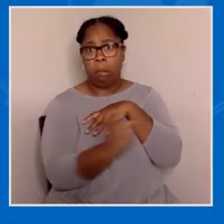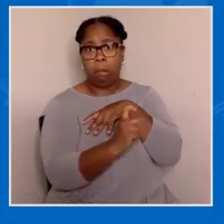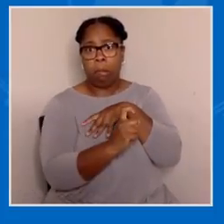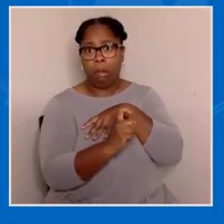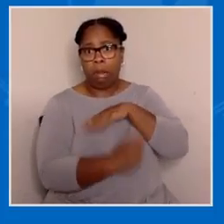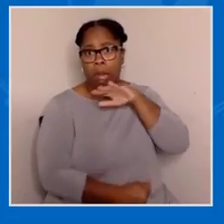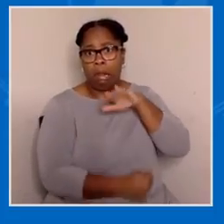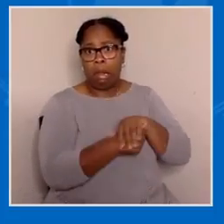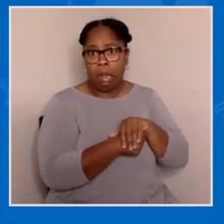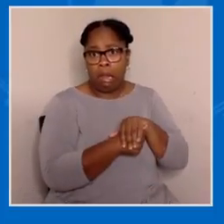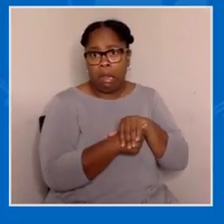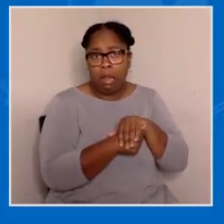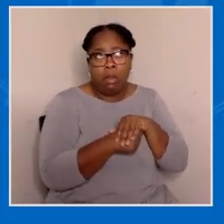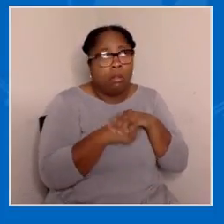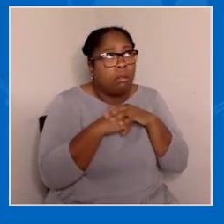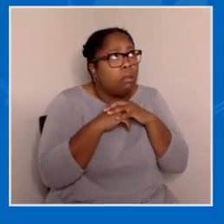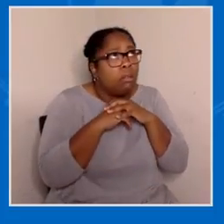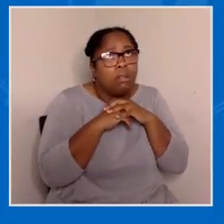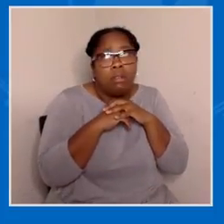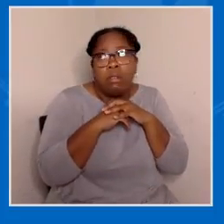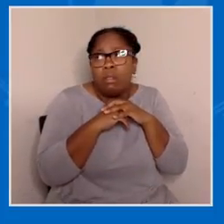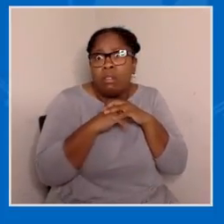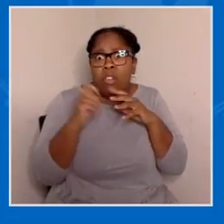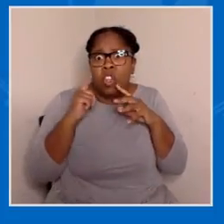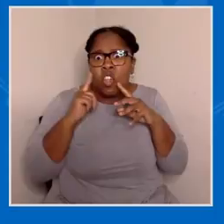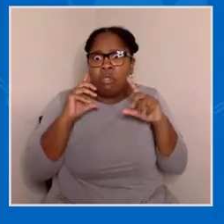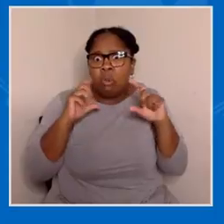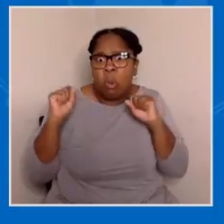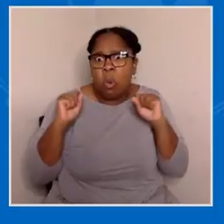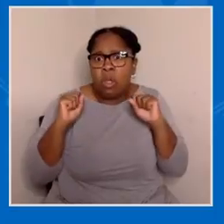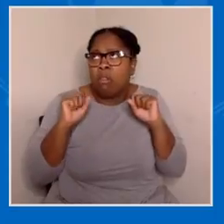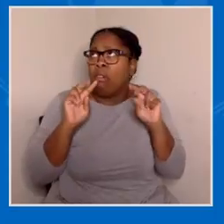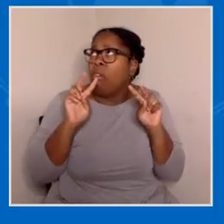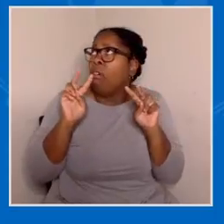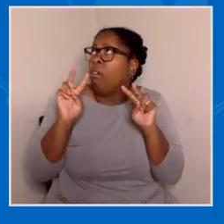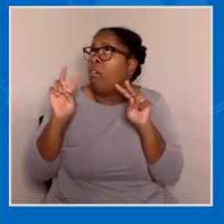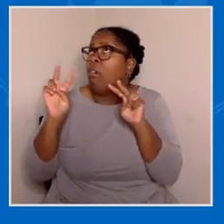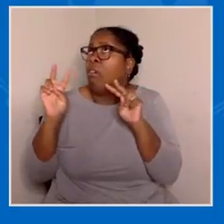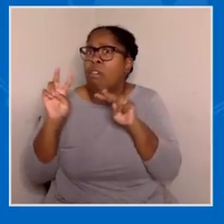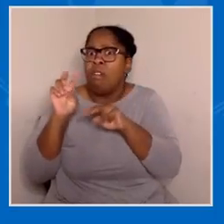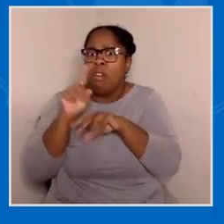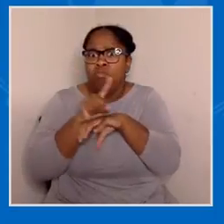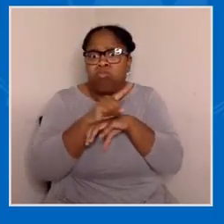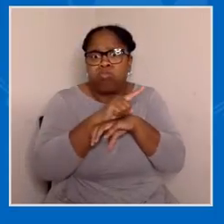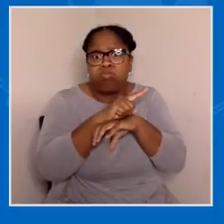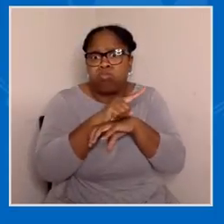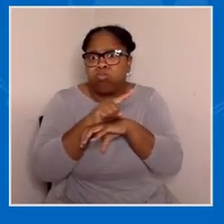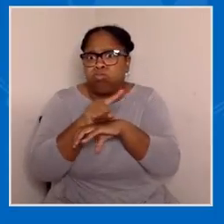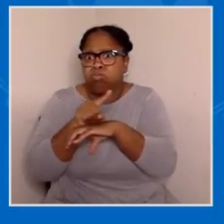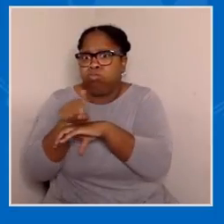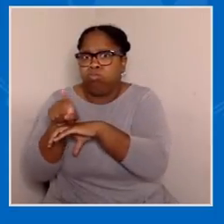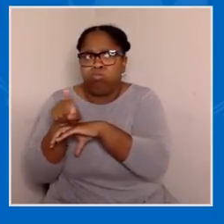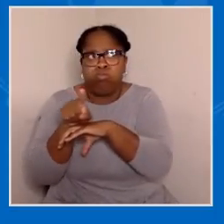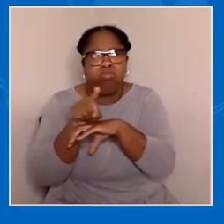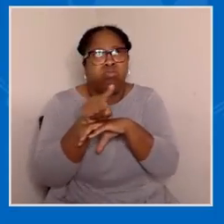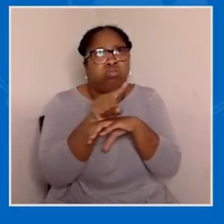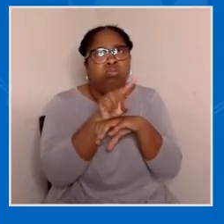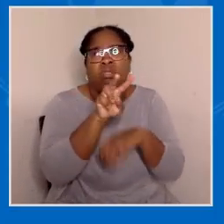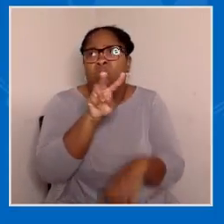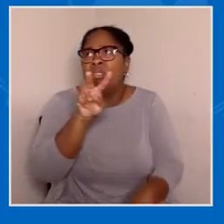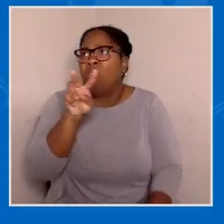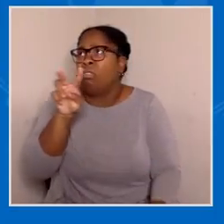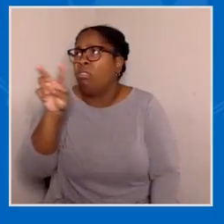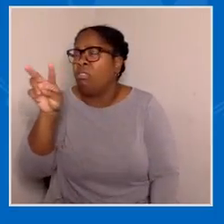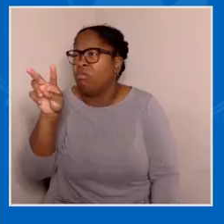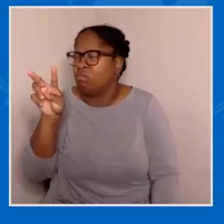sound. It was a tank, but instead of the Iron Cross, he saw painted on its side a five-pointed